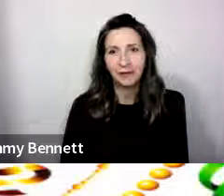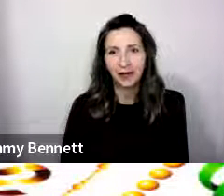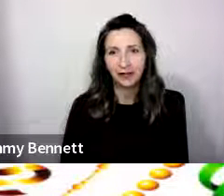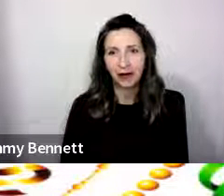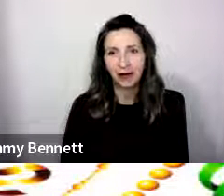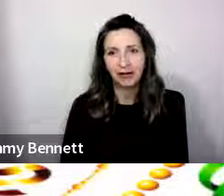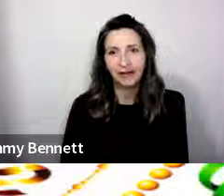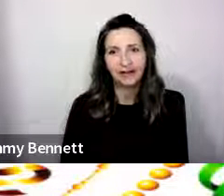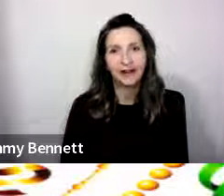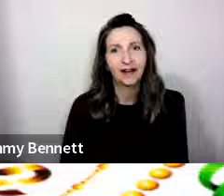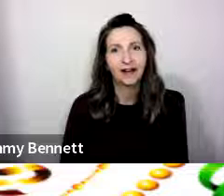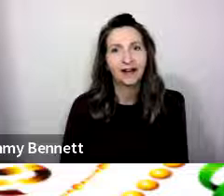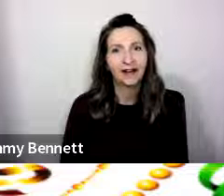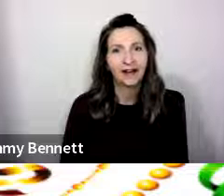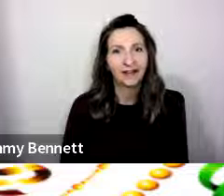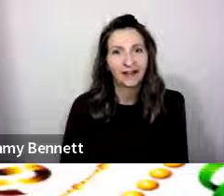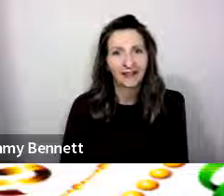Happy Mardi Gras.